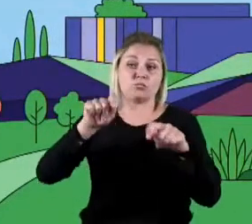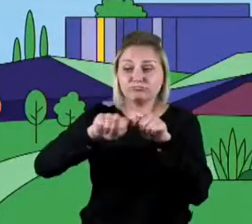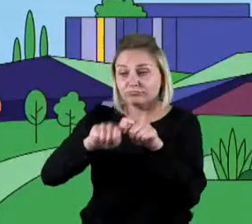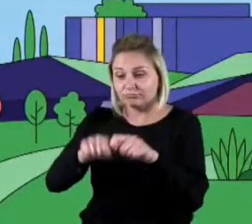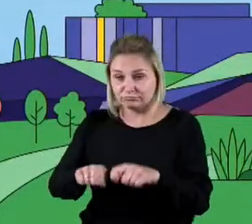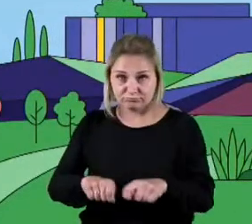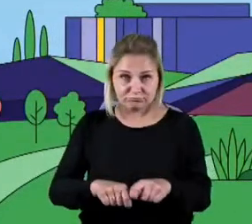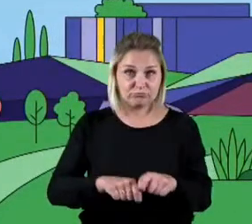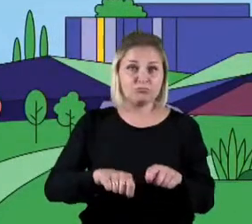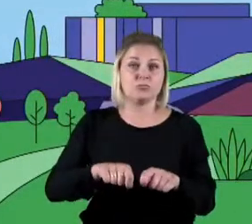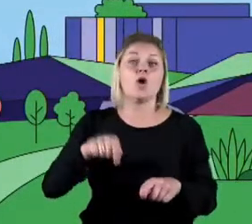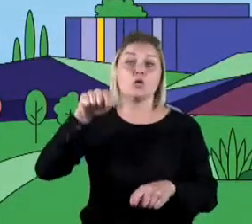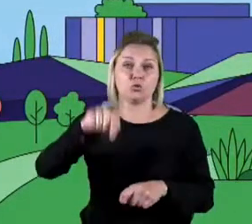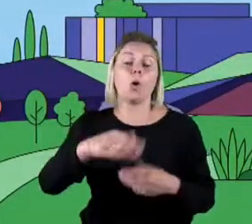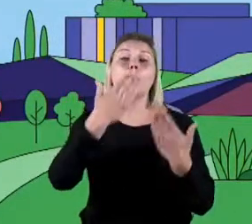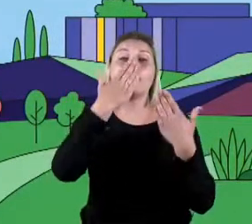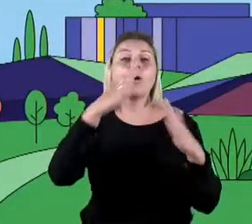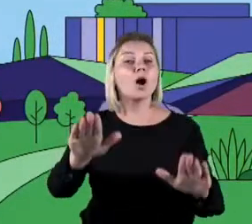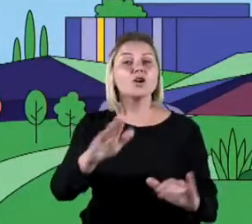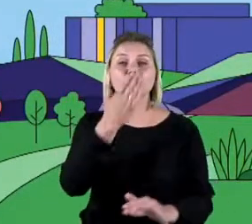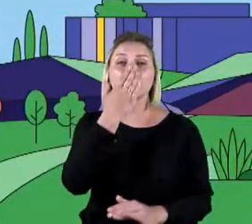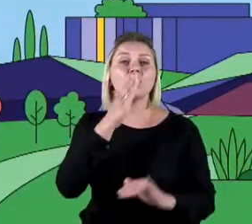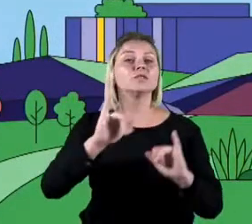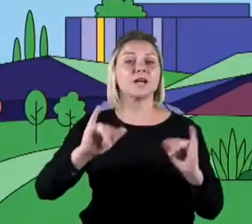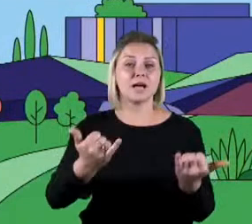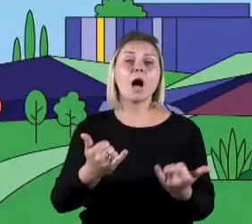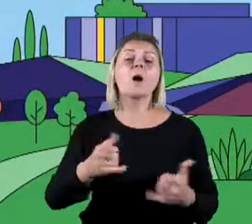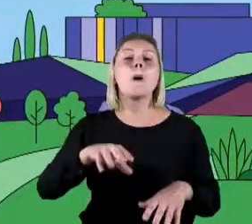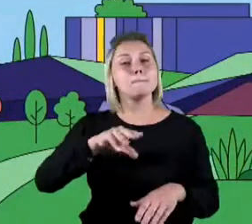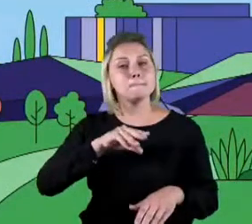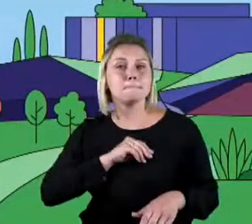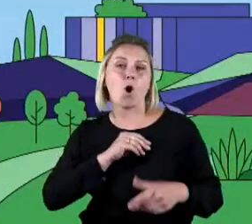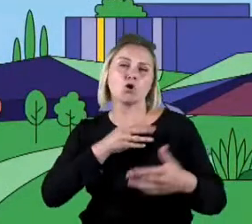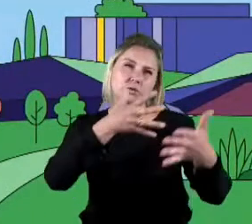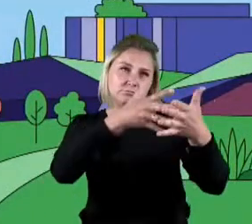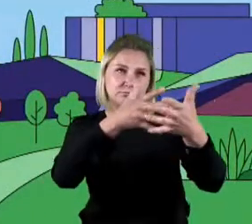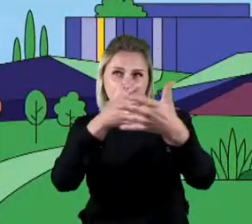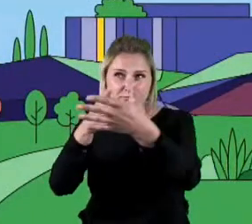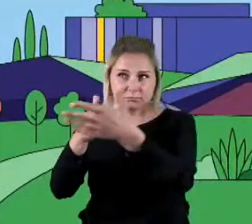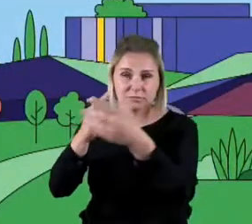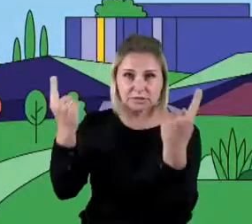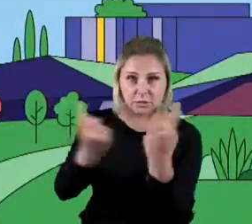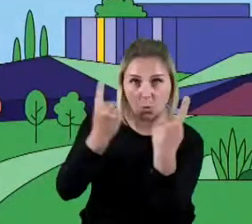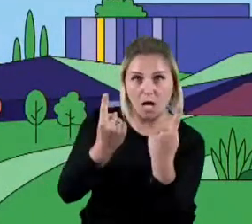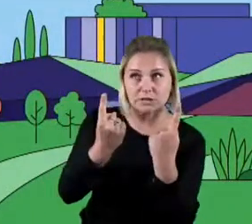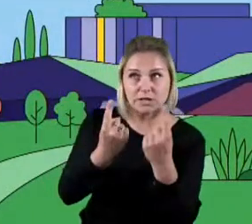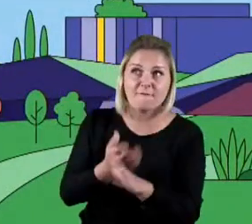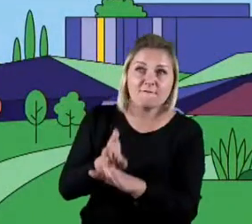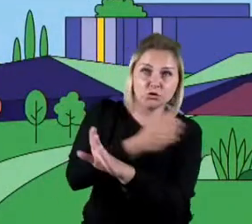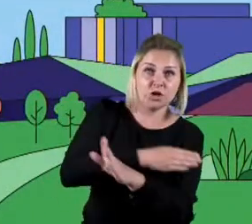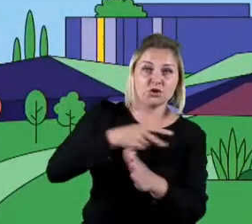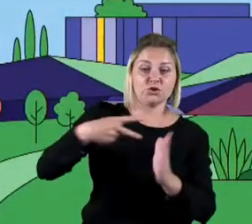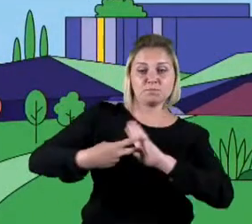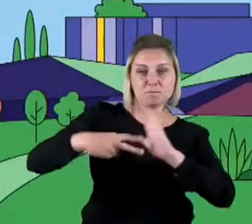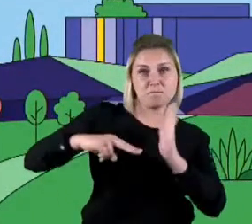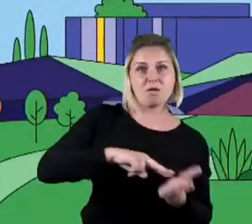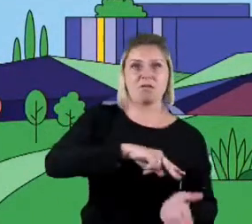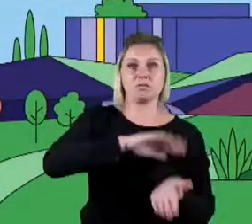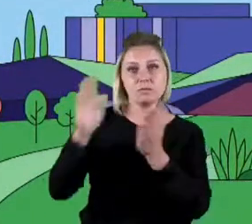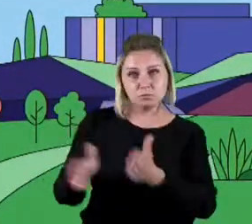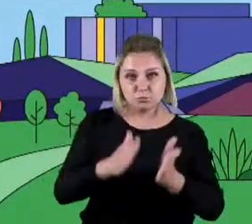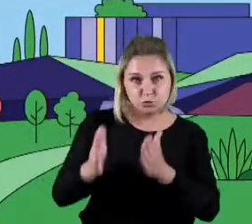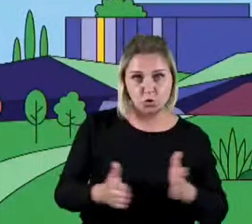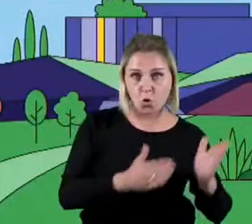of evaluating the situation and preparing the plan for preventing or coping with the next disaster. Thank you very